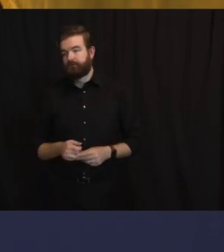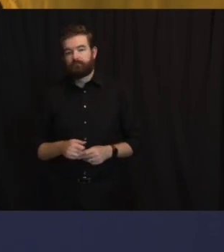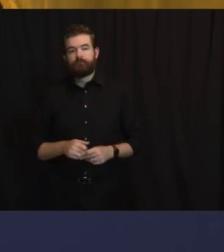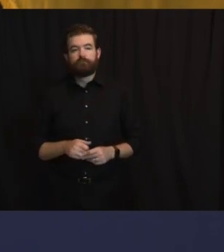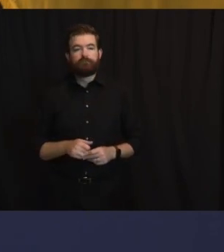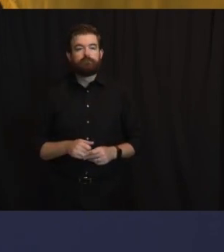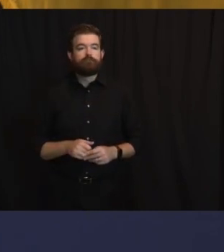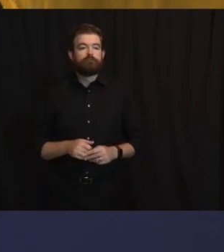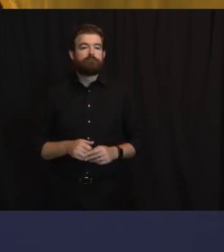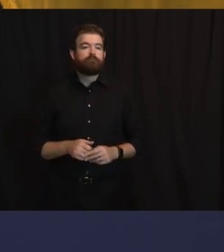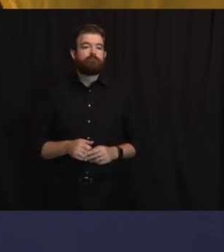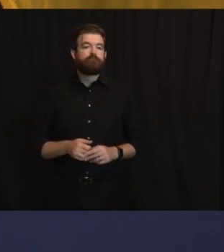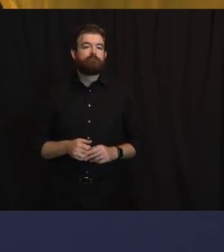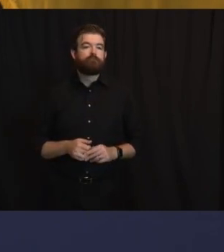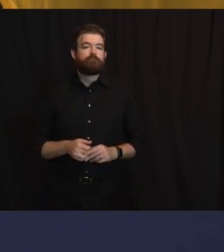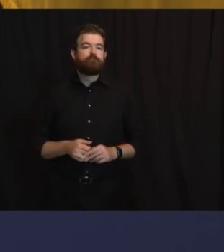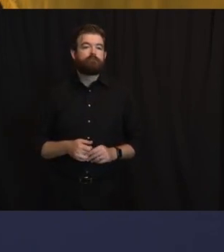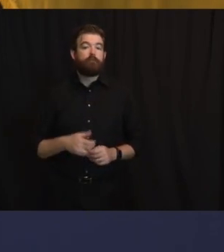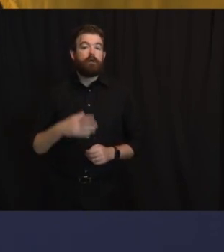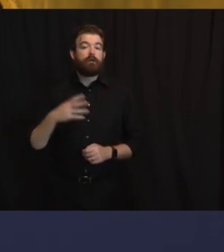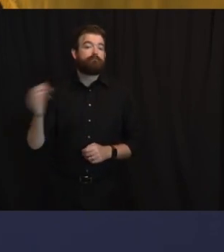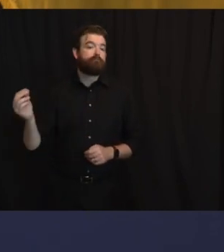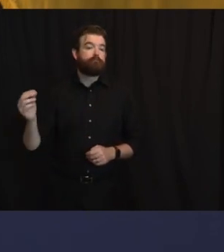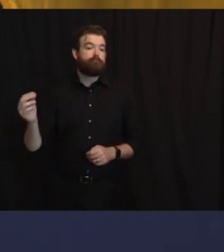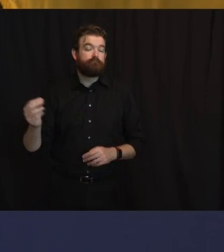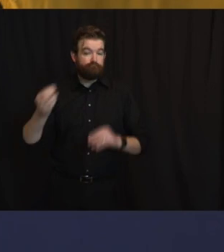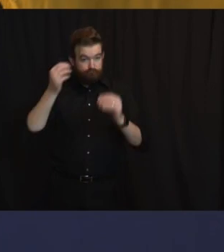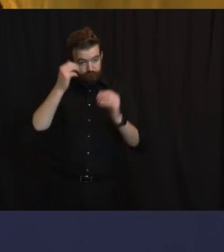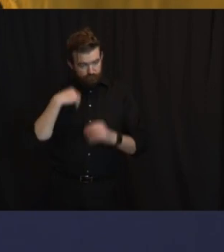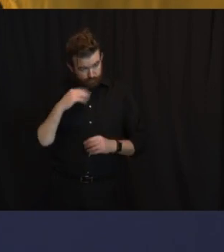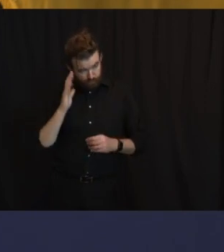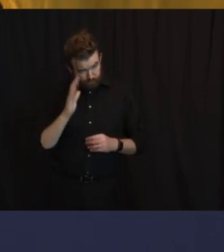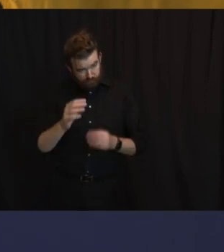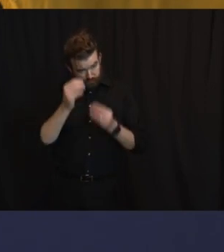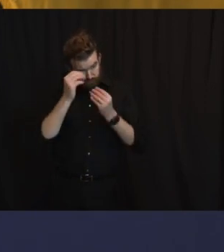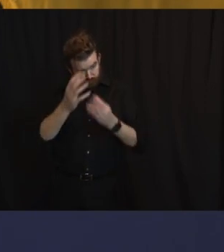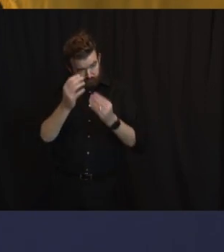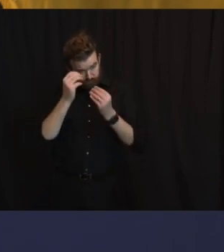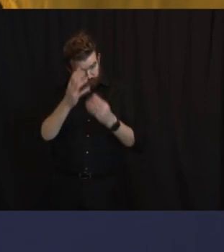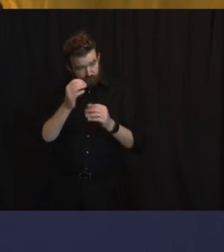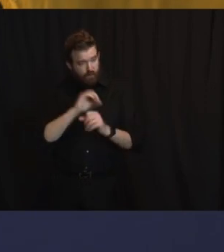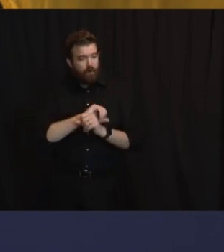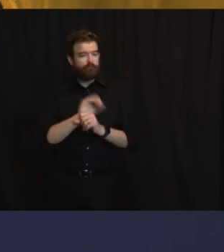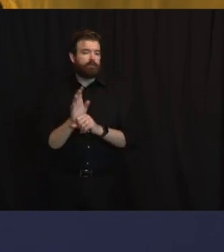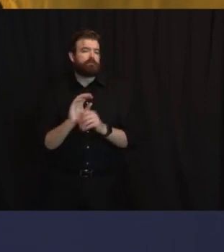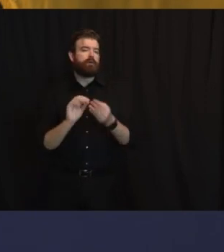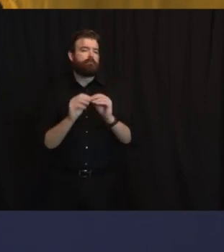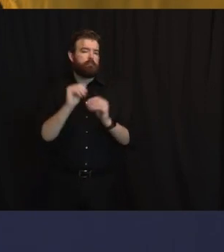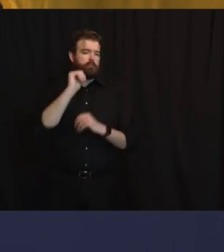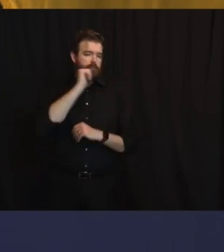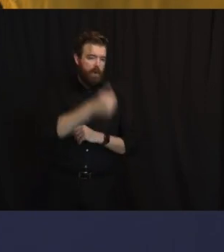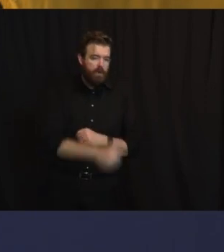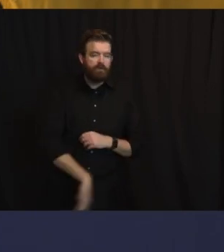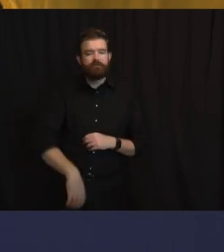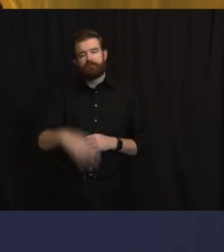And we'll do our best to relay the COVID numbers to you wherever we're with the media, whether it's tomorrow or Friday.